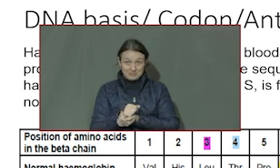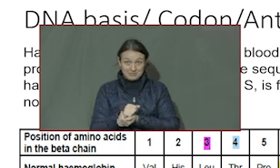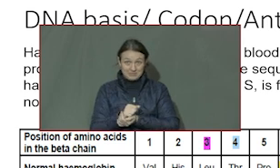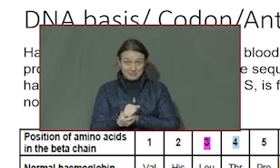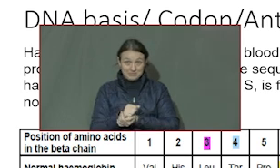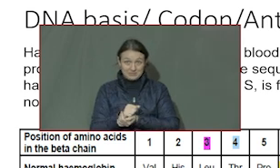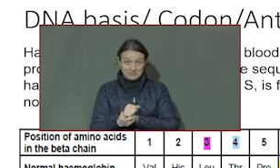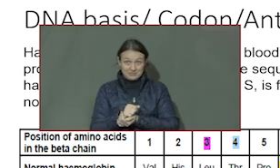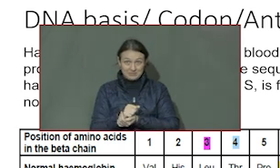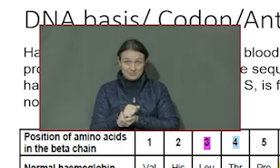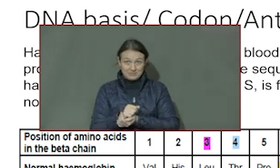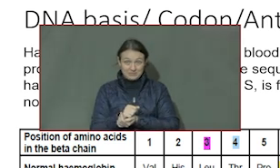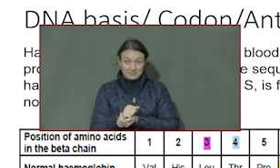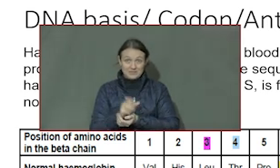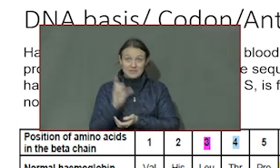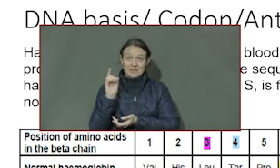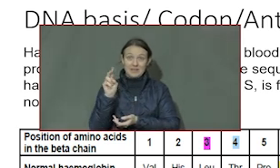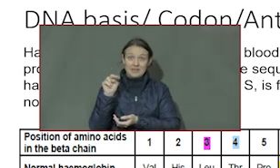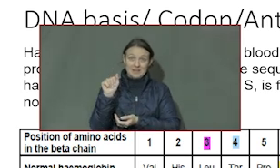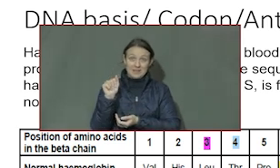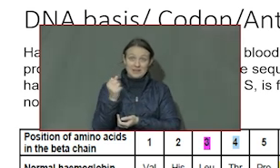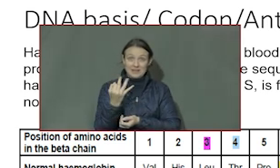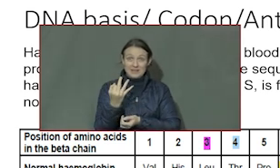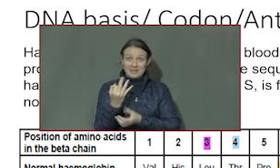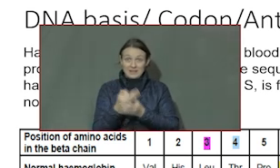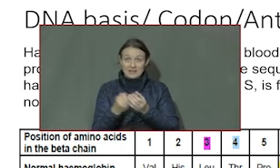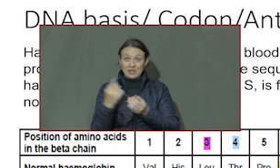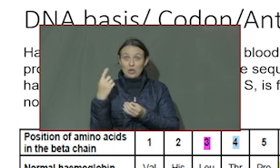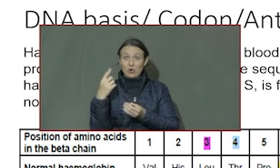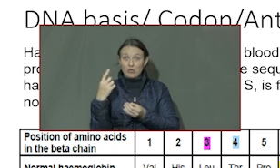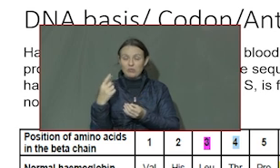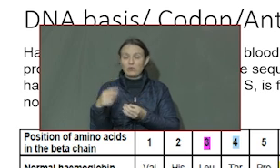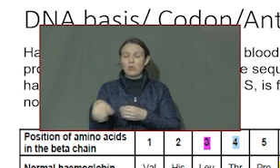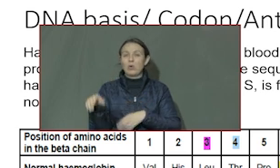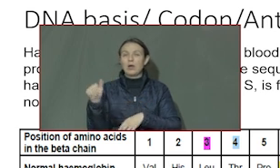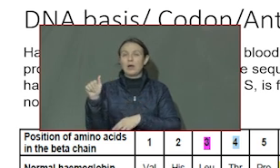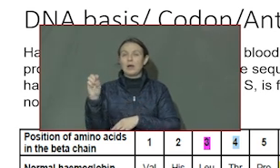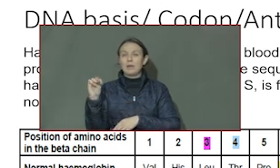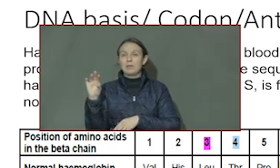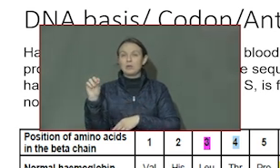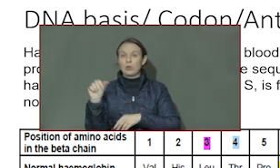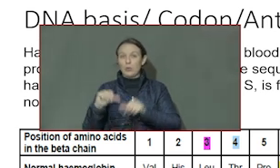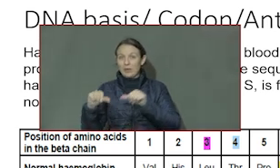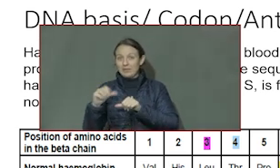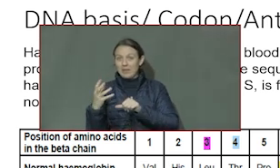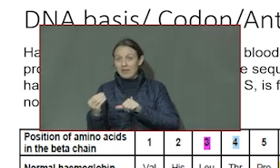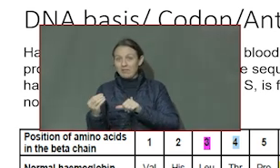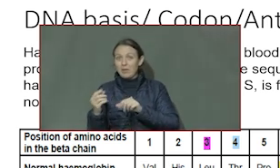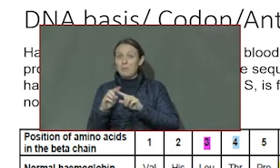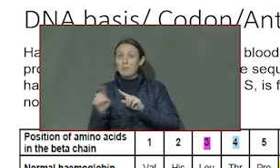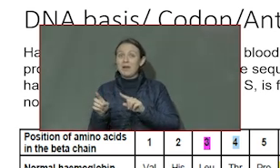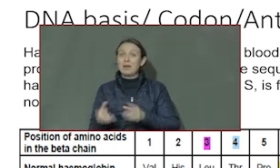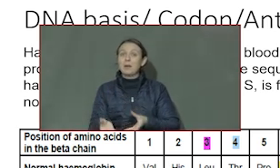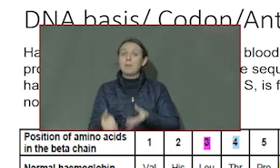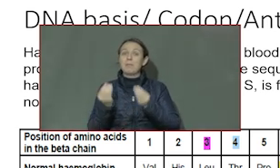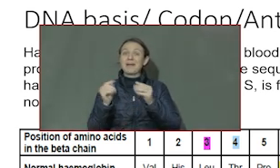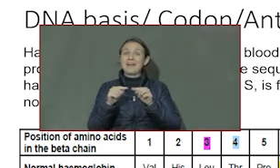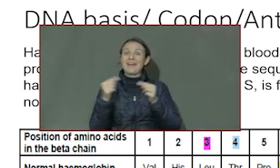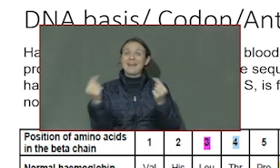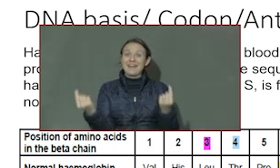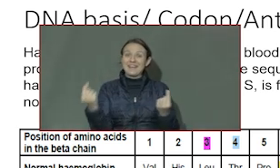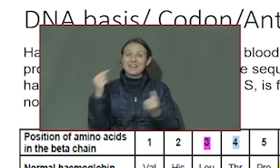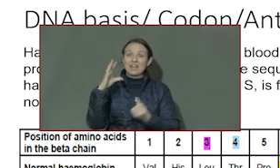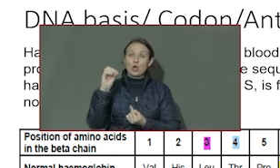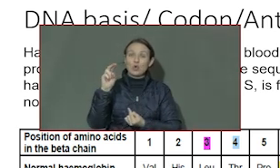We are given DNA-based triplet, amino acid, but they want us to find what? The anticodon